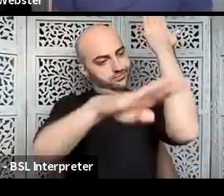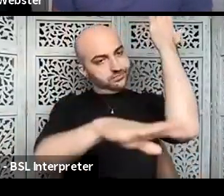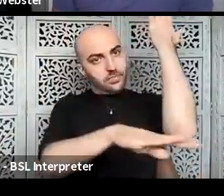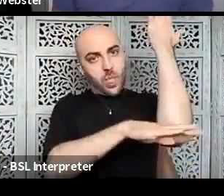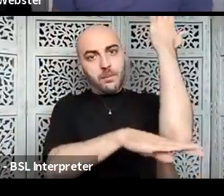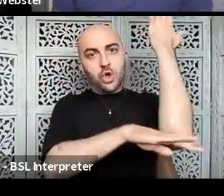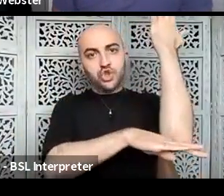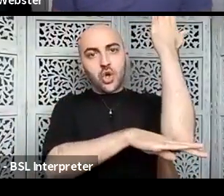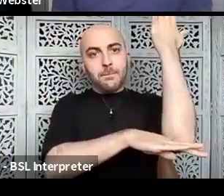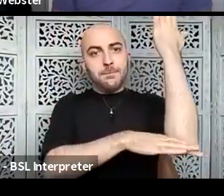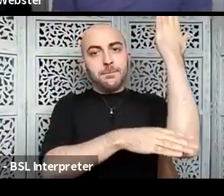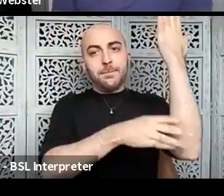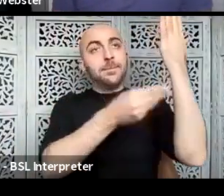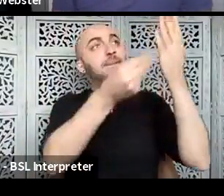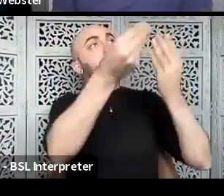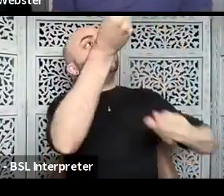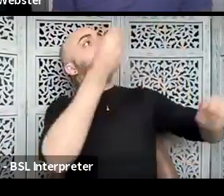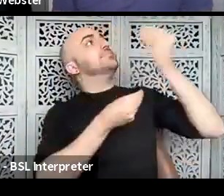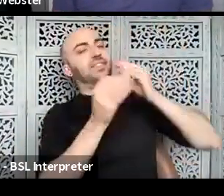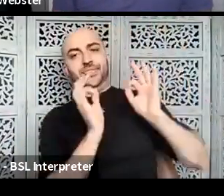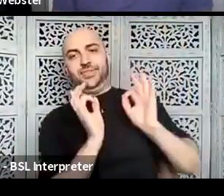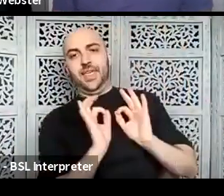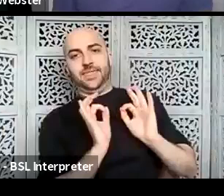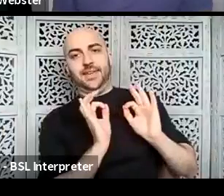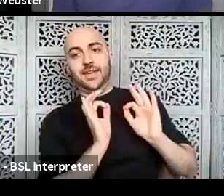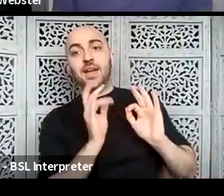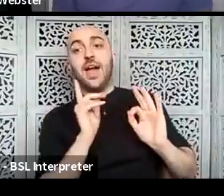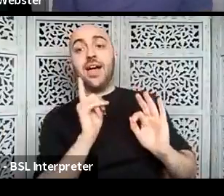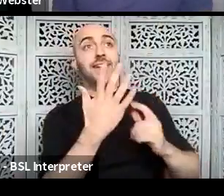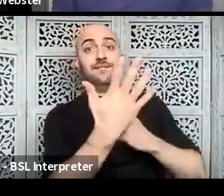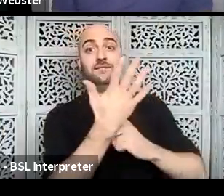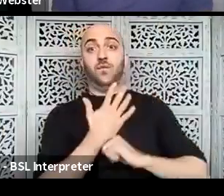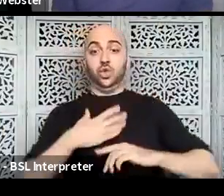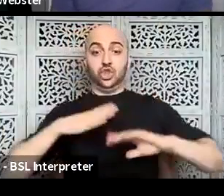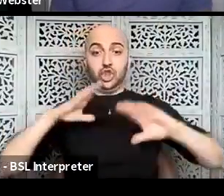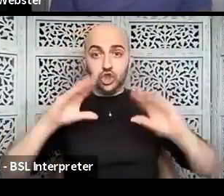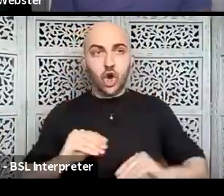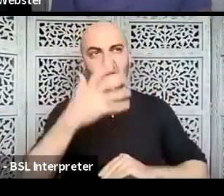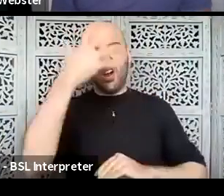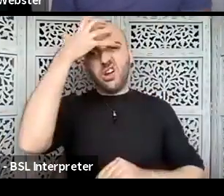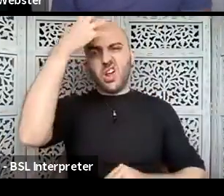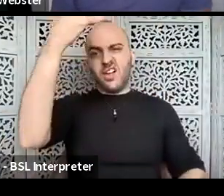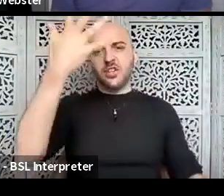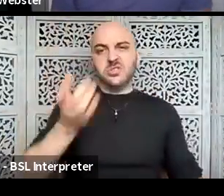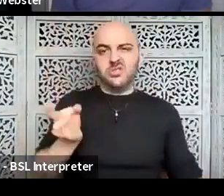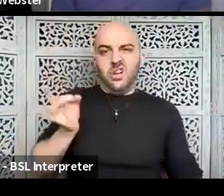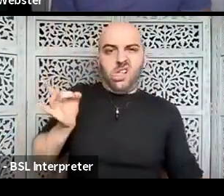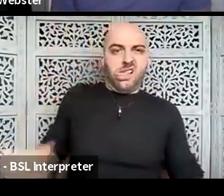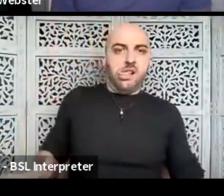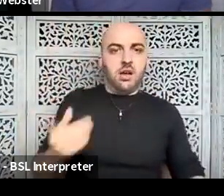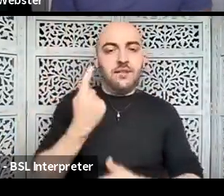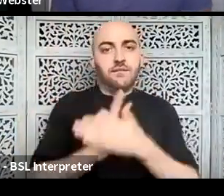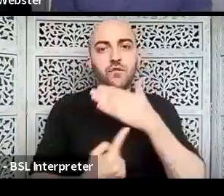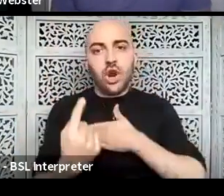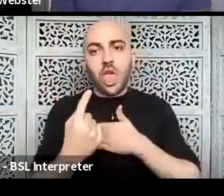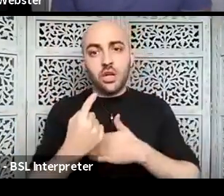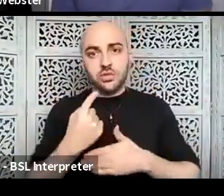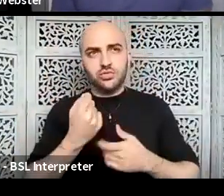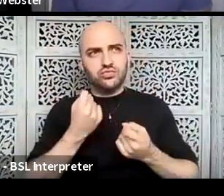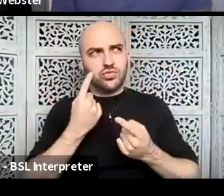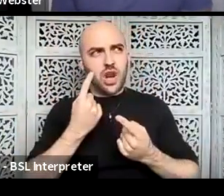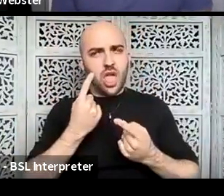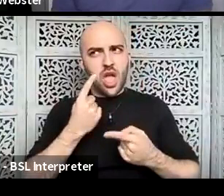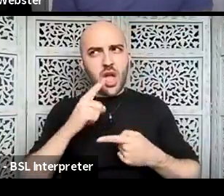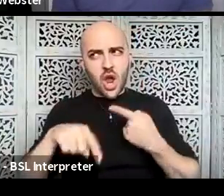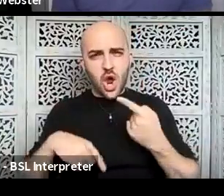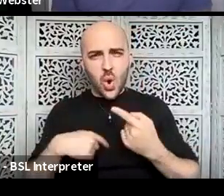never get anything. And when we were all forced to stop and the government was shafting us, we basically realized that, hang on, we put so much into